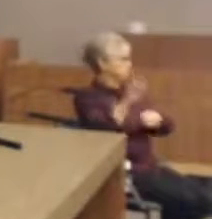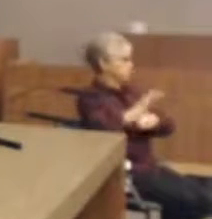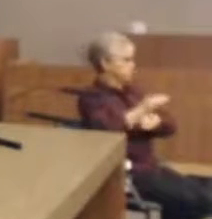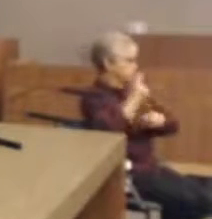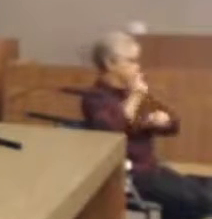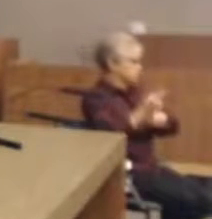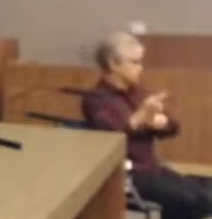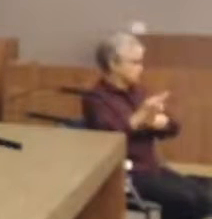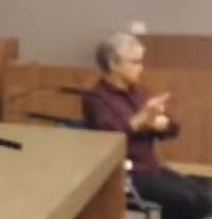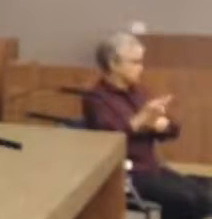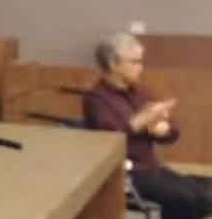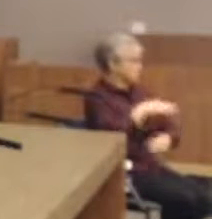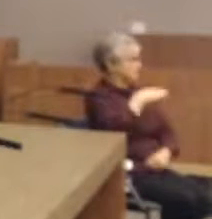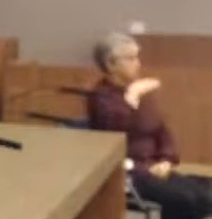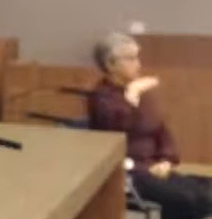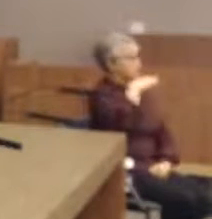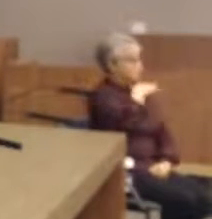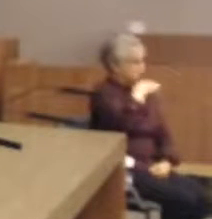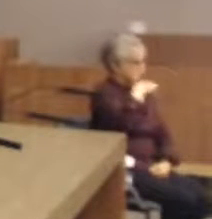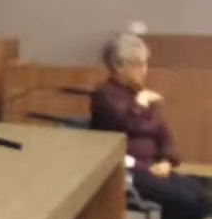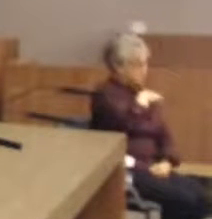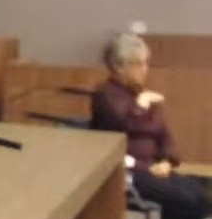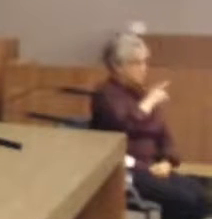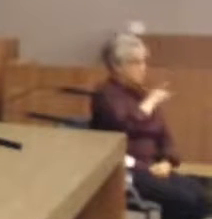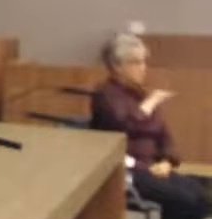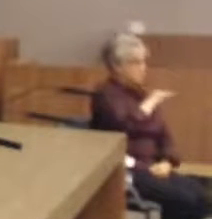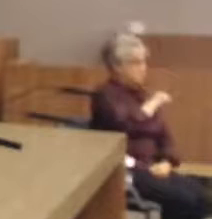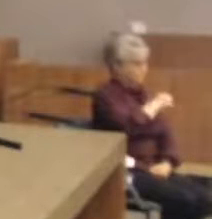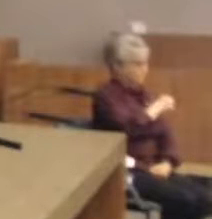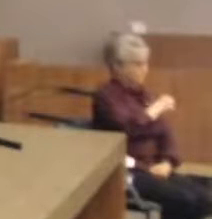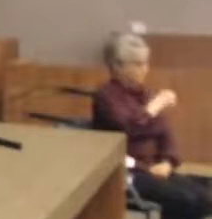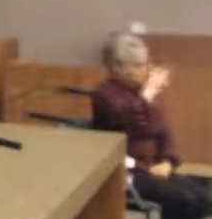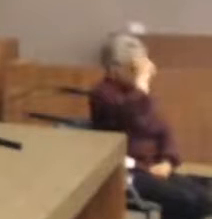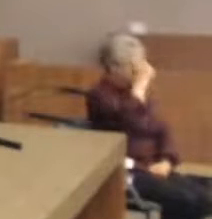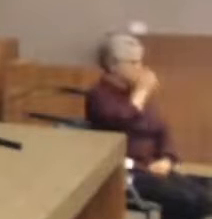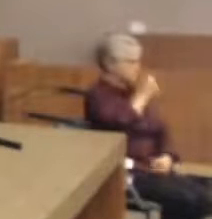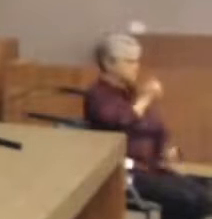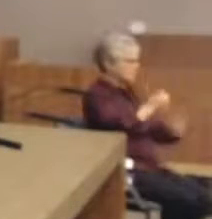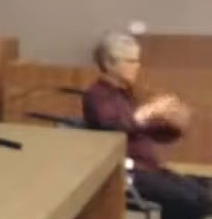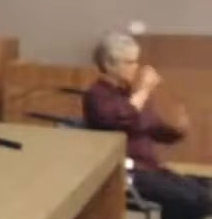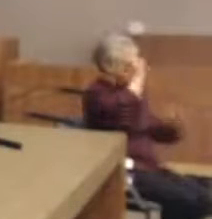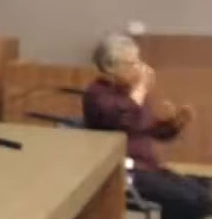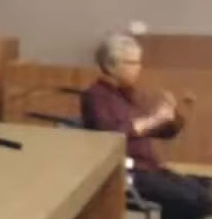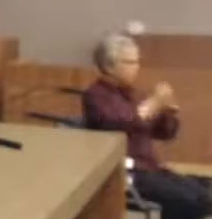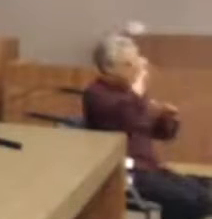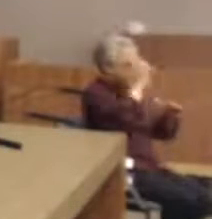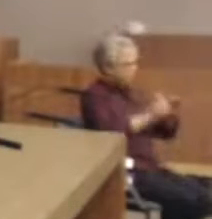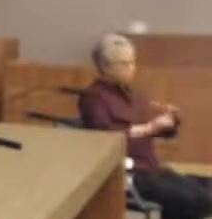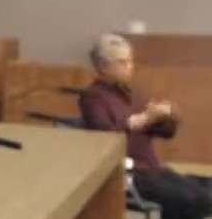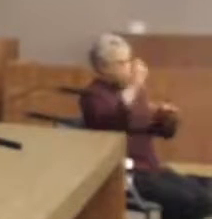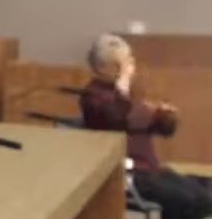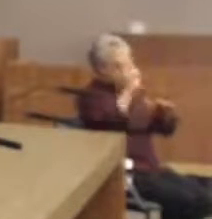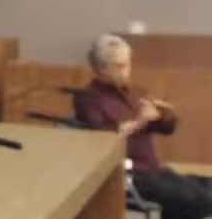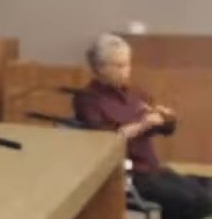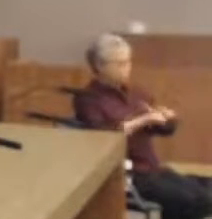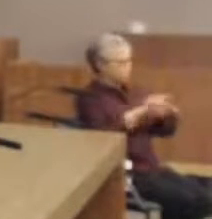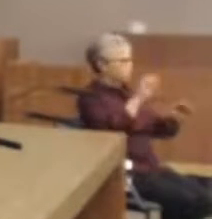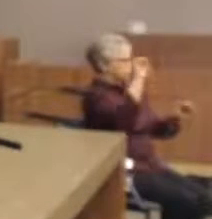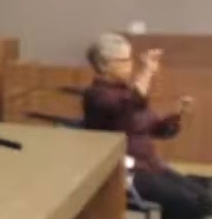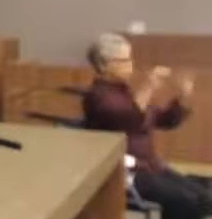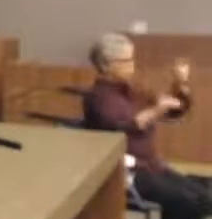Lying. So because of the insequential order, the fragmented information, the